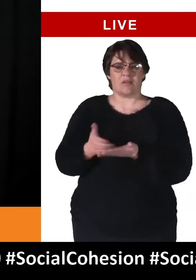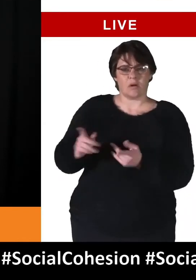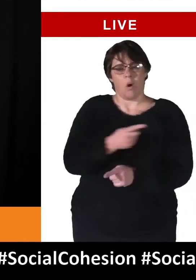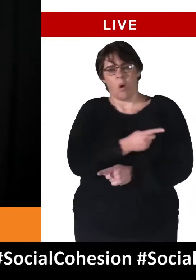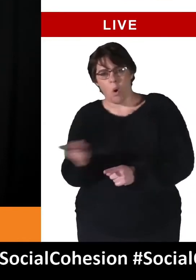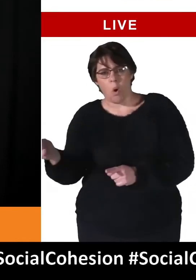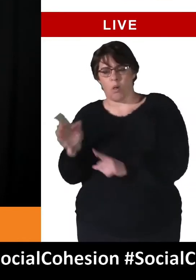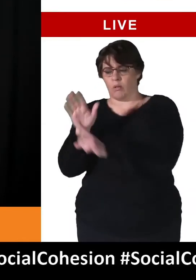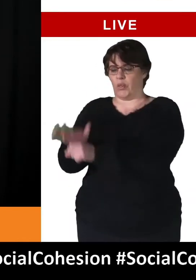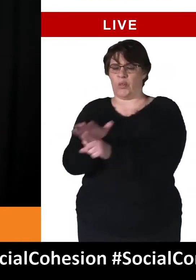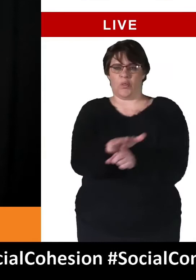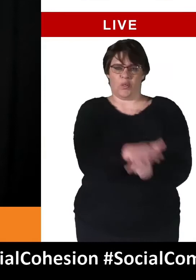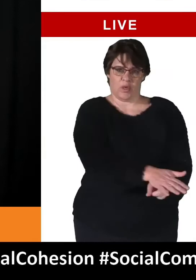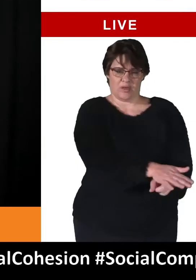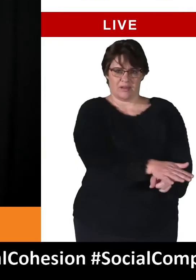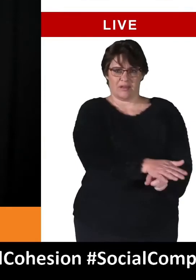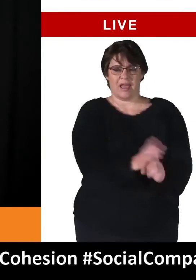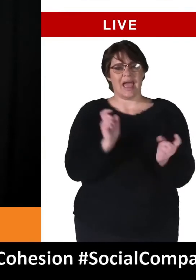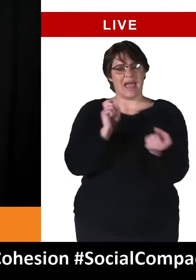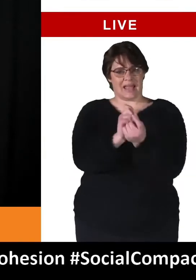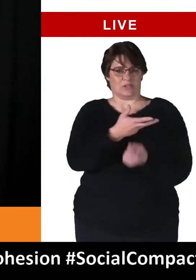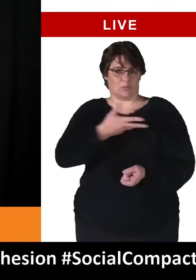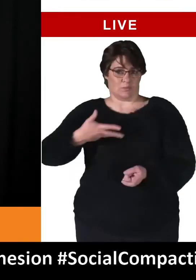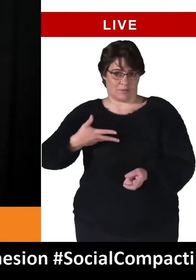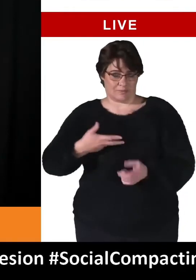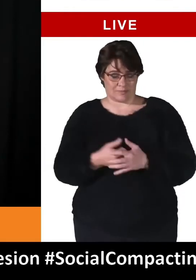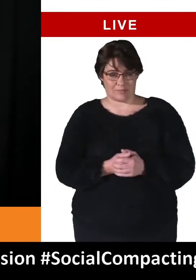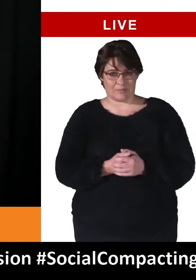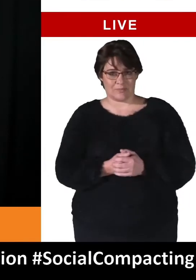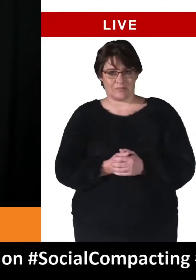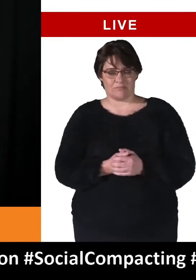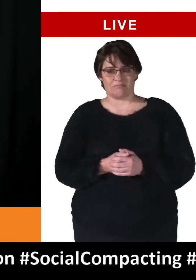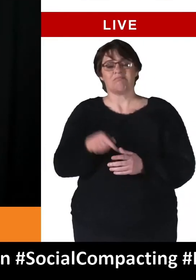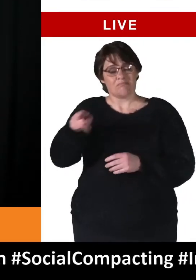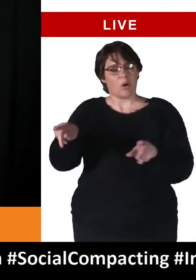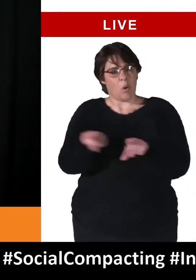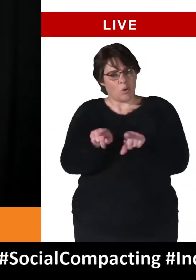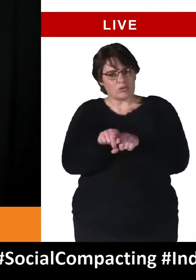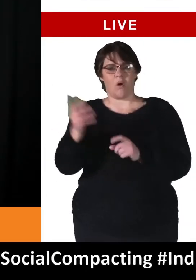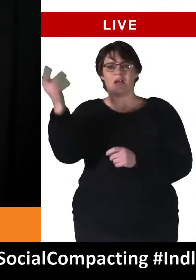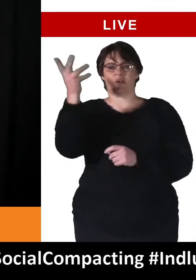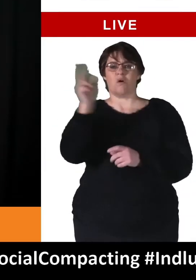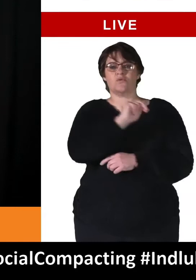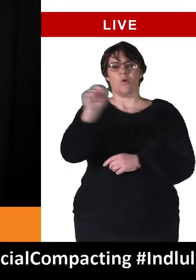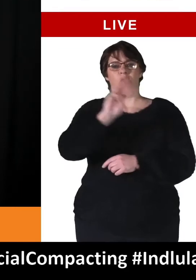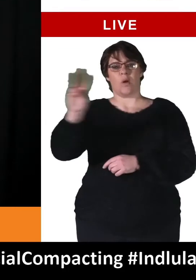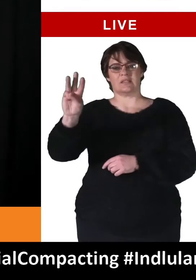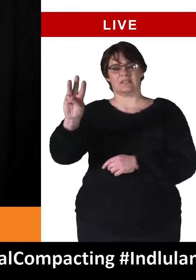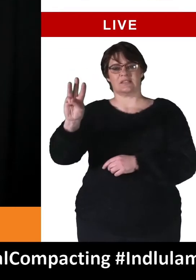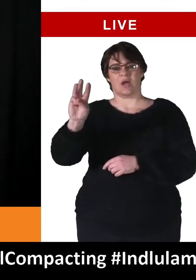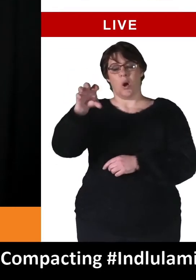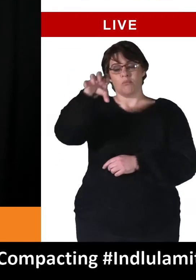All Forms of Discrimination Against Women. She has also been a Speaker of the Northwest